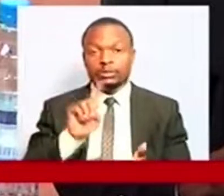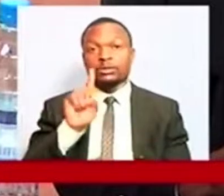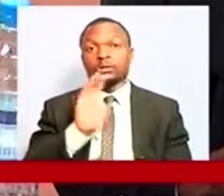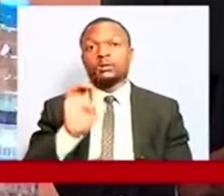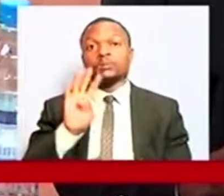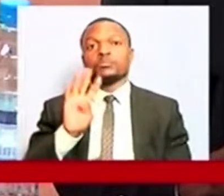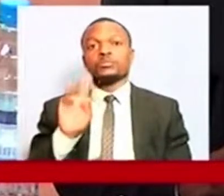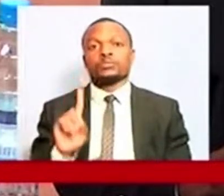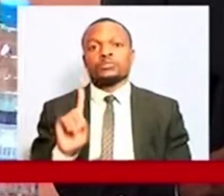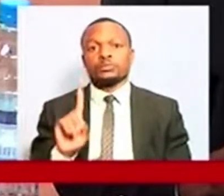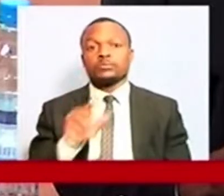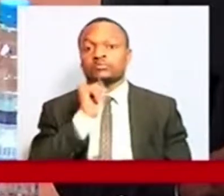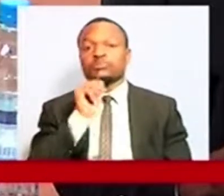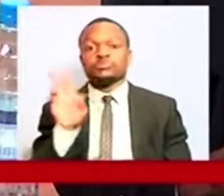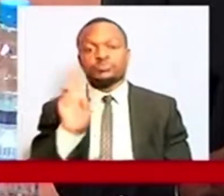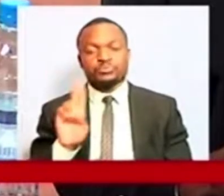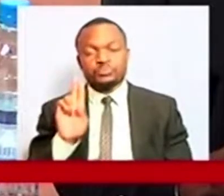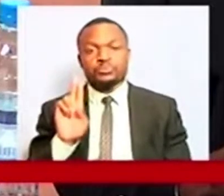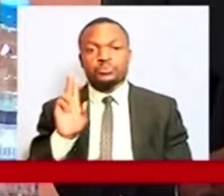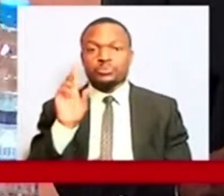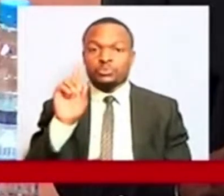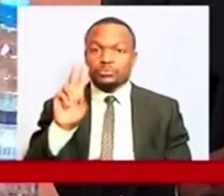1,726,141, and unspent funds of